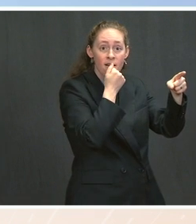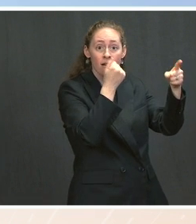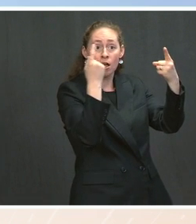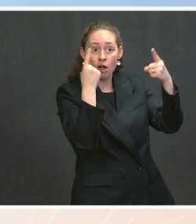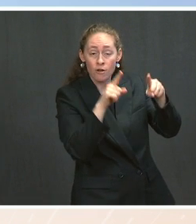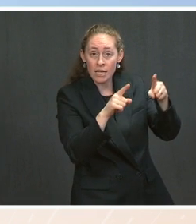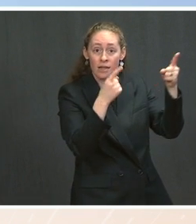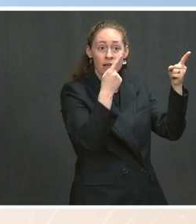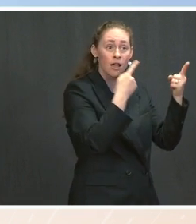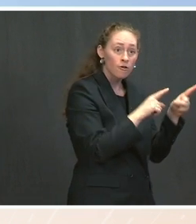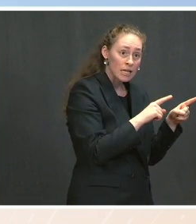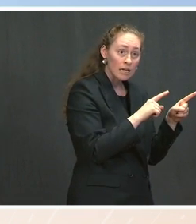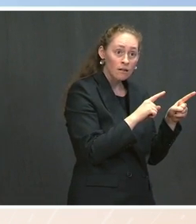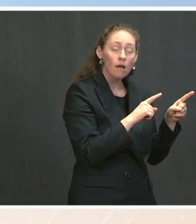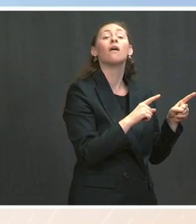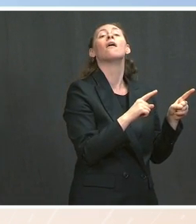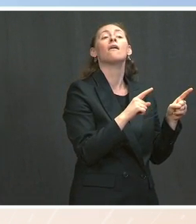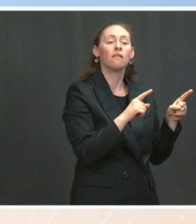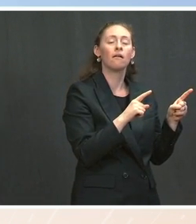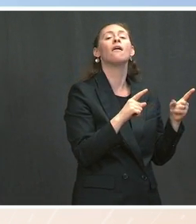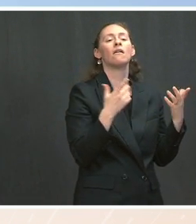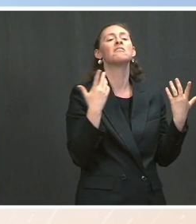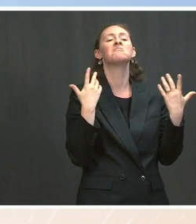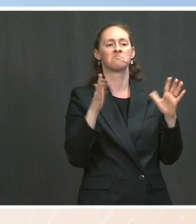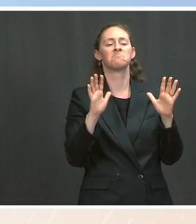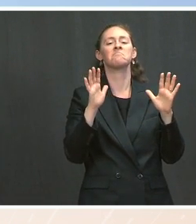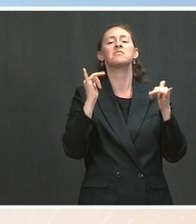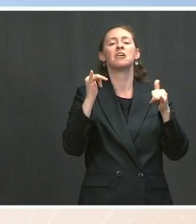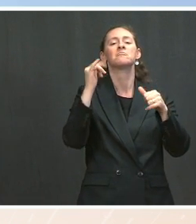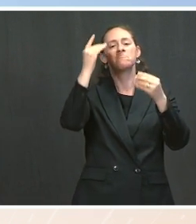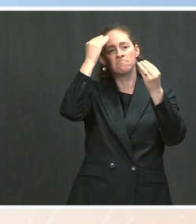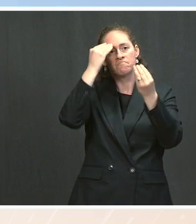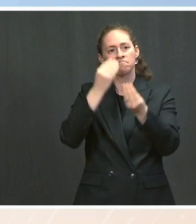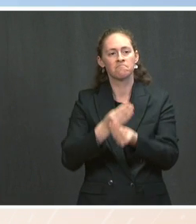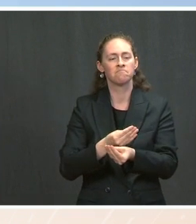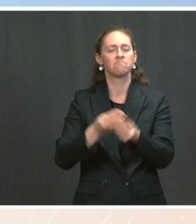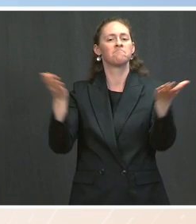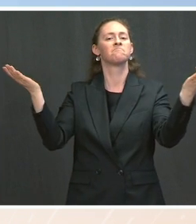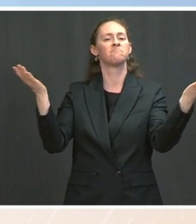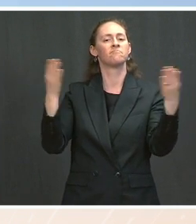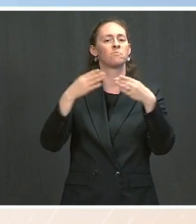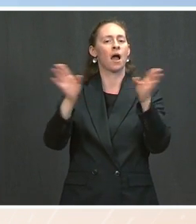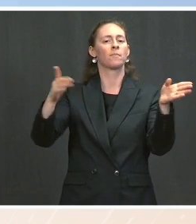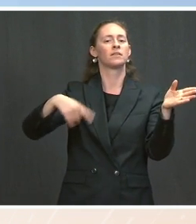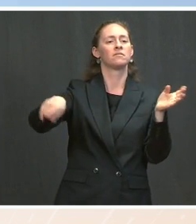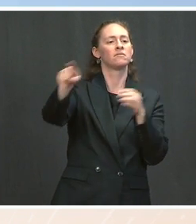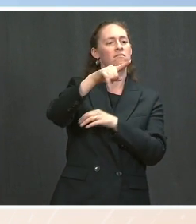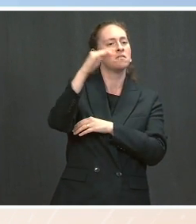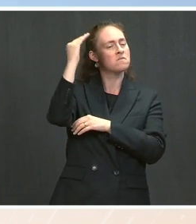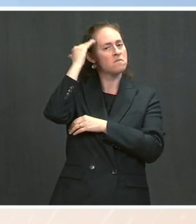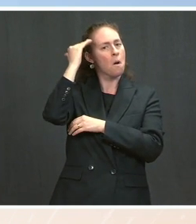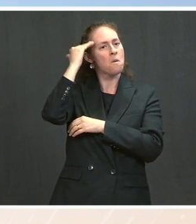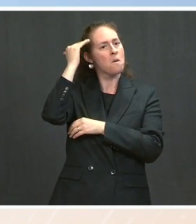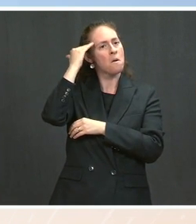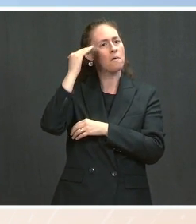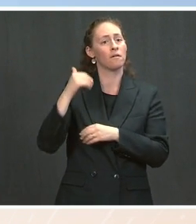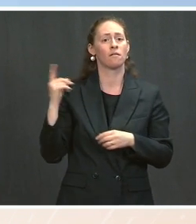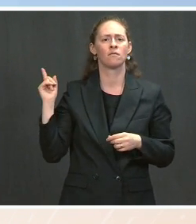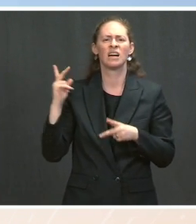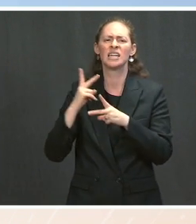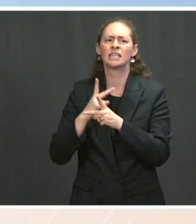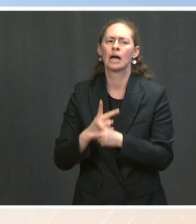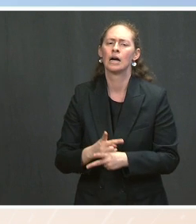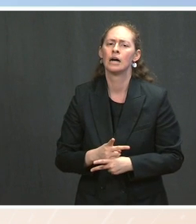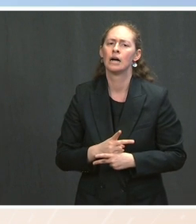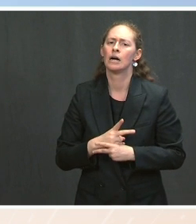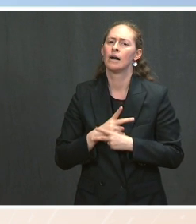president felt it was important to convey that publicly. Obviously, he was careful about what he conveyed publicly, what he said publicly, what